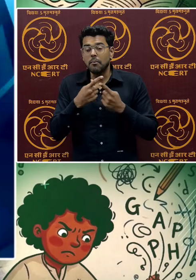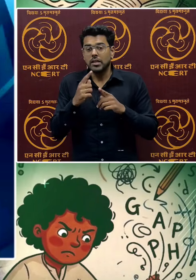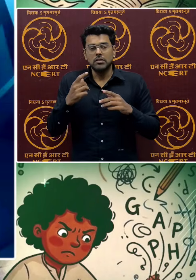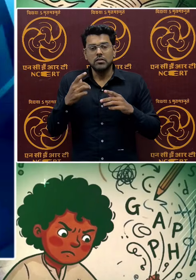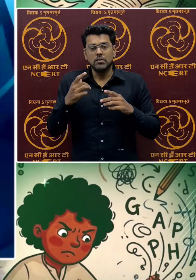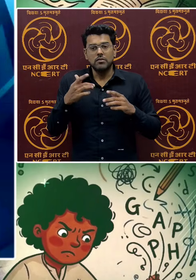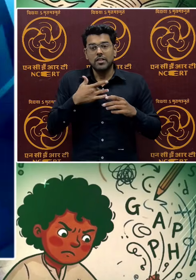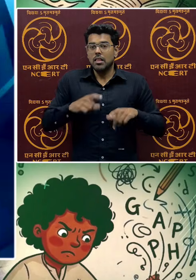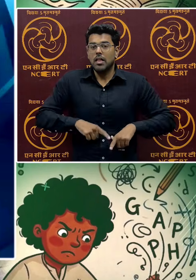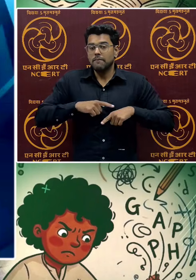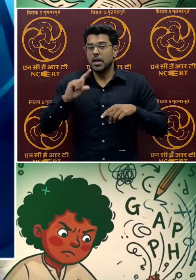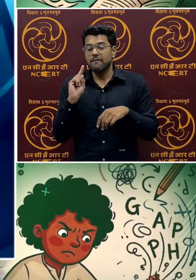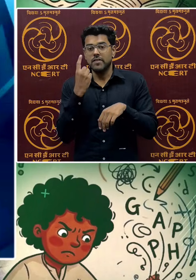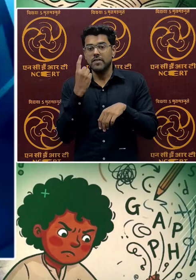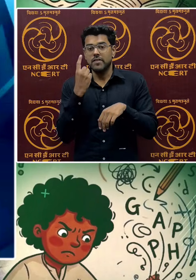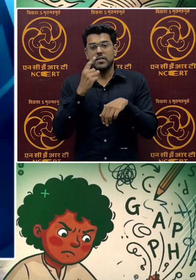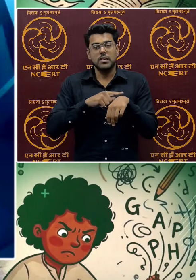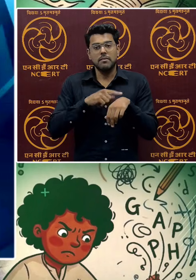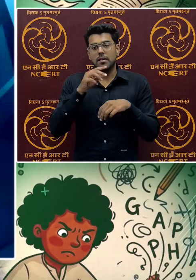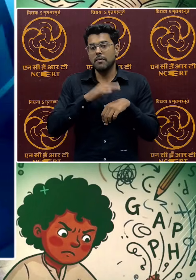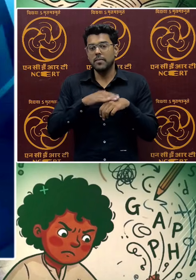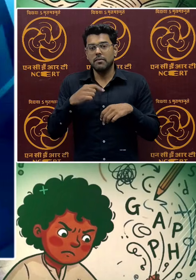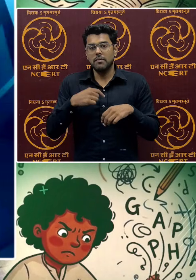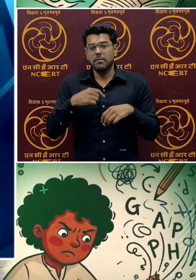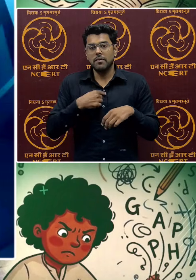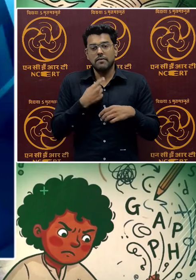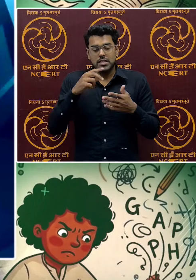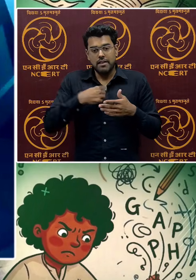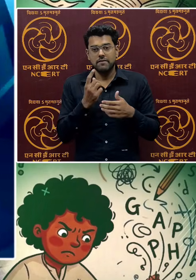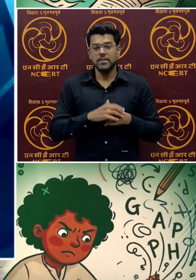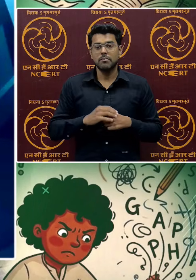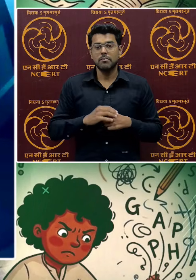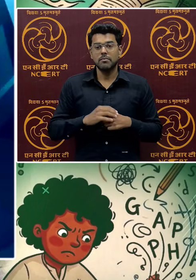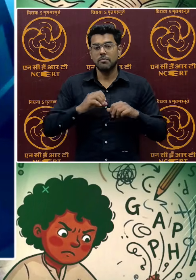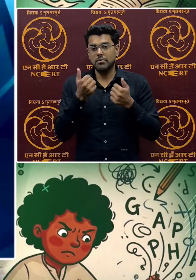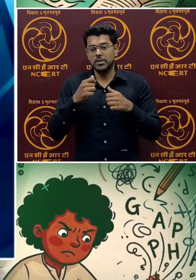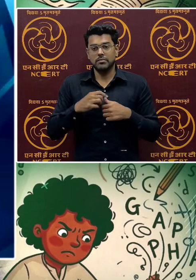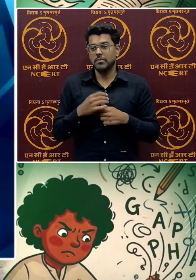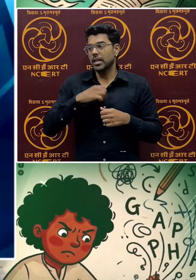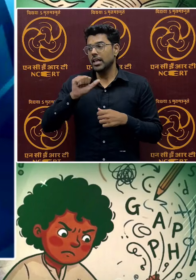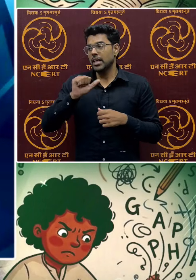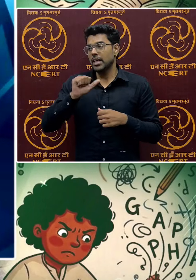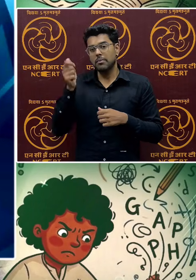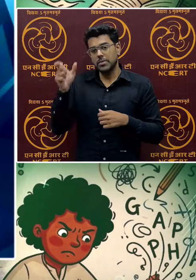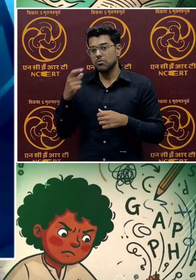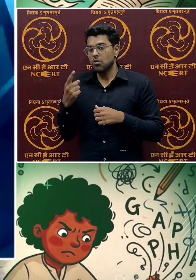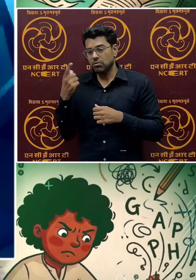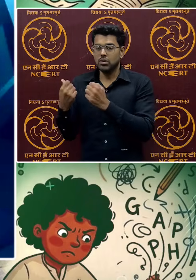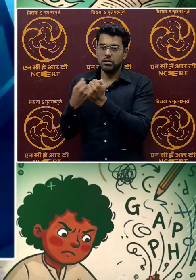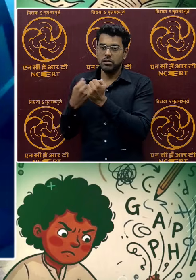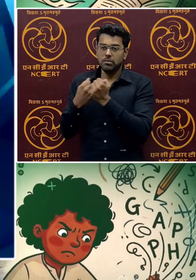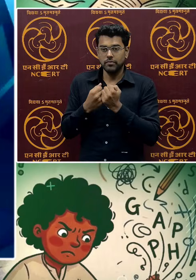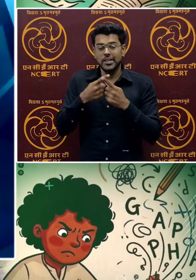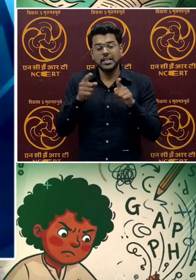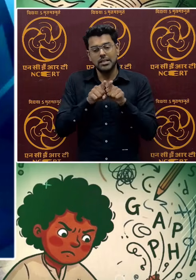time ever in my life I actually wrote. I did ask. I did write. I told someone else. So this